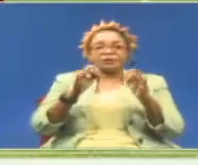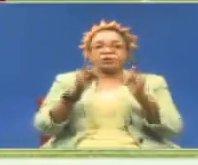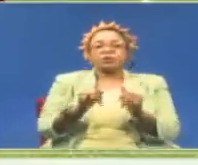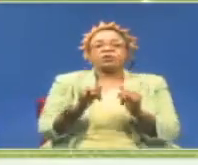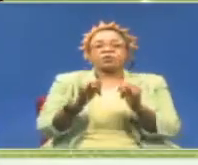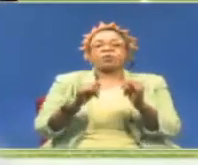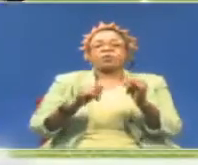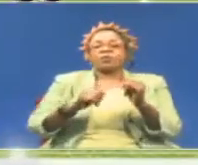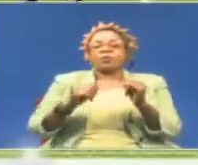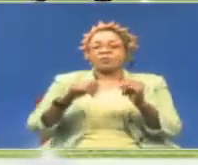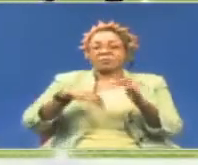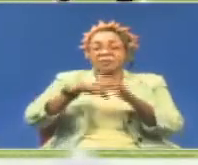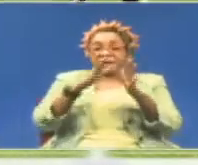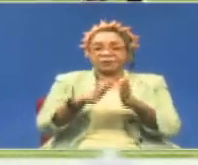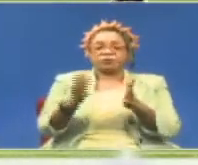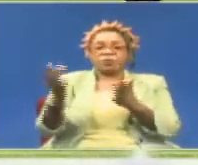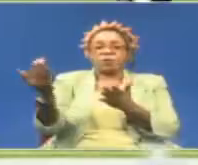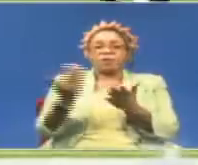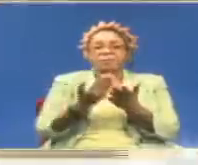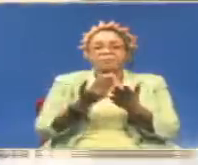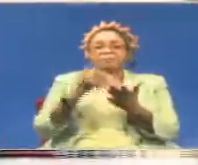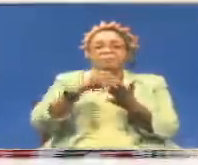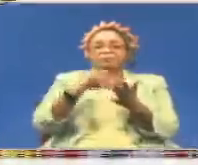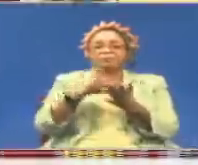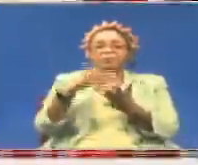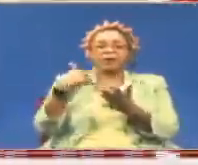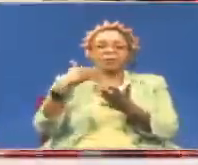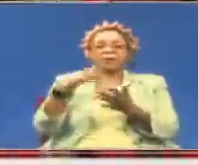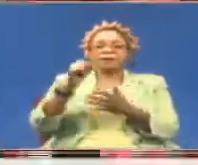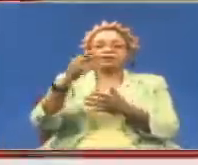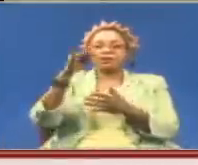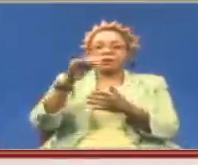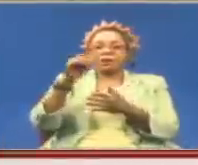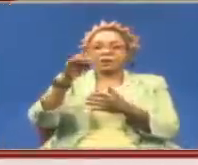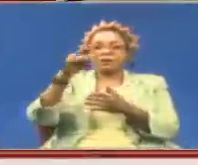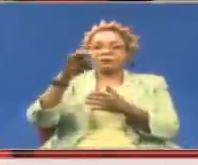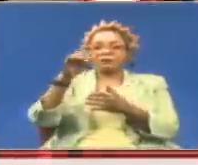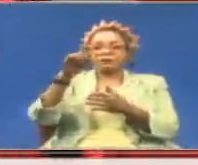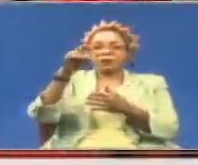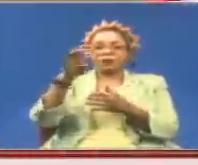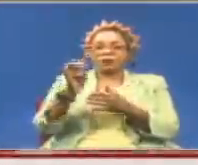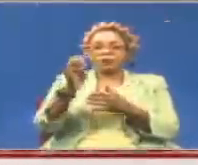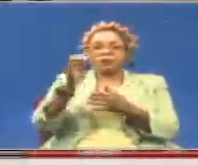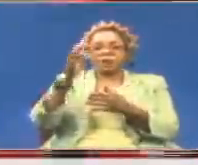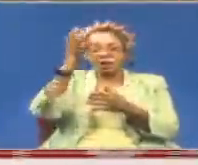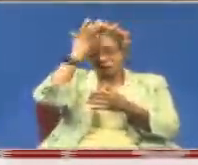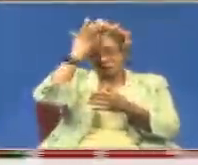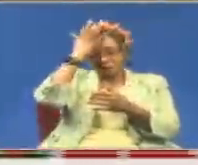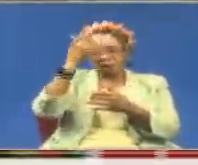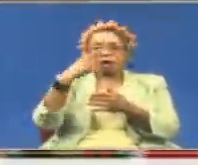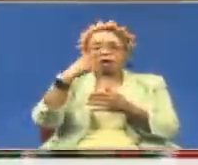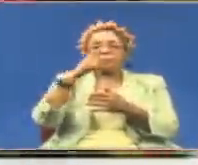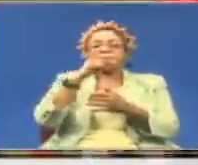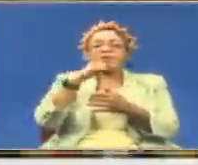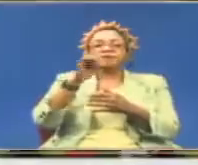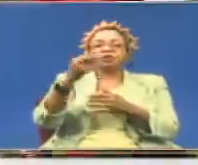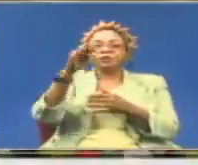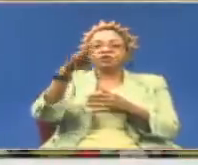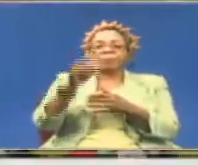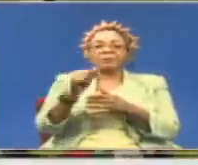up. Some of the new call-ups to the team include Kariobangi Sharks' Kevin Luke Otiala and Kakamega Homeboys' forward Moses Shuma.